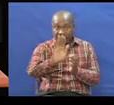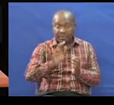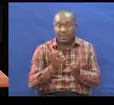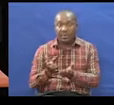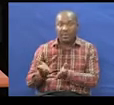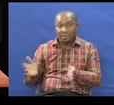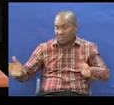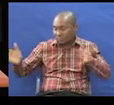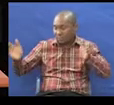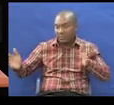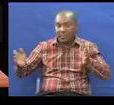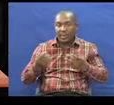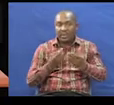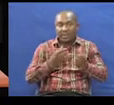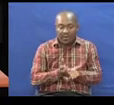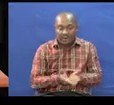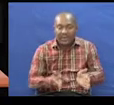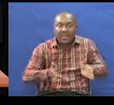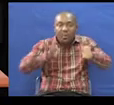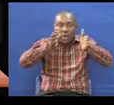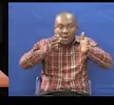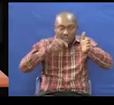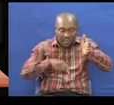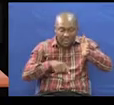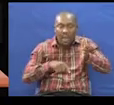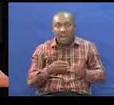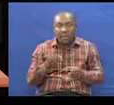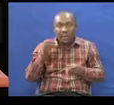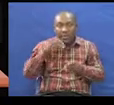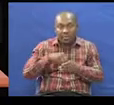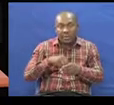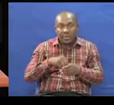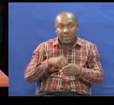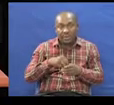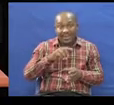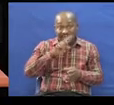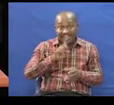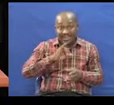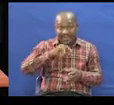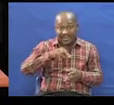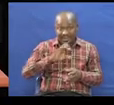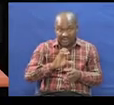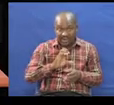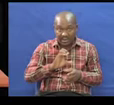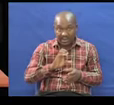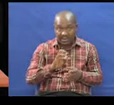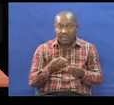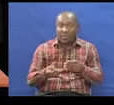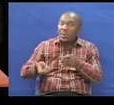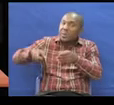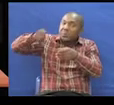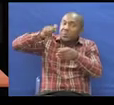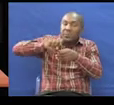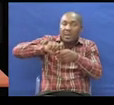the flat bottom the flask, the reaction will be taking place when dilute hydrochloric acid will be added. It